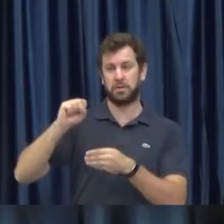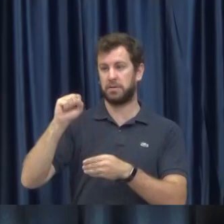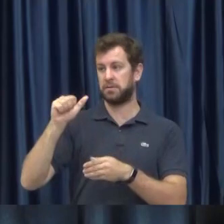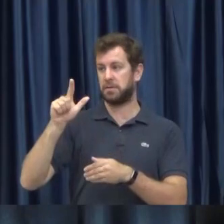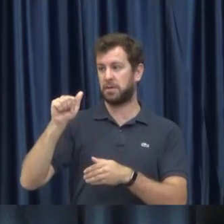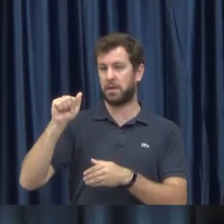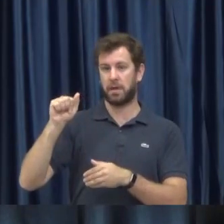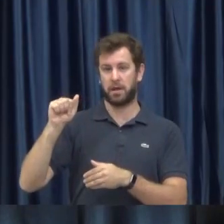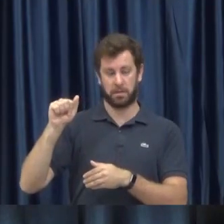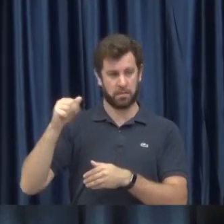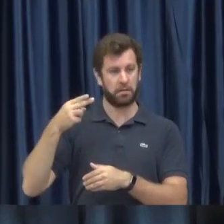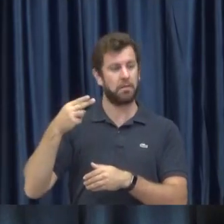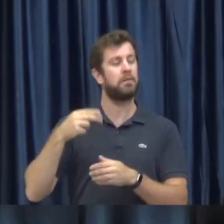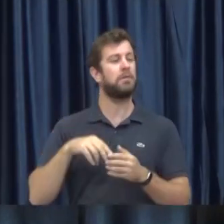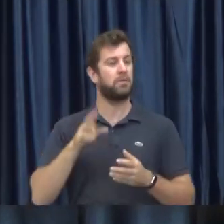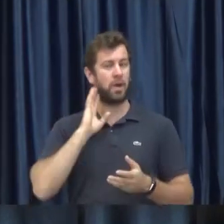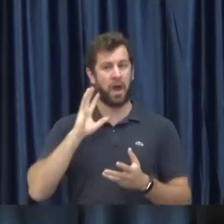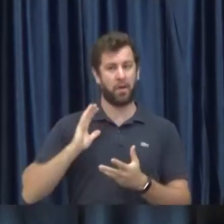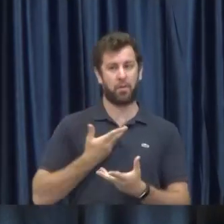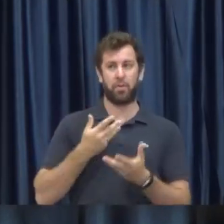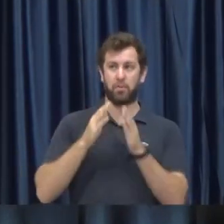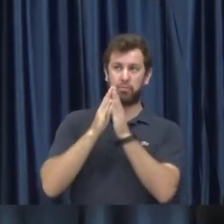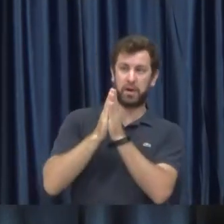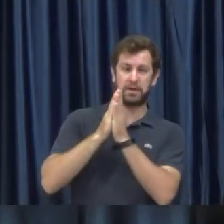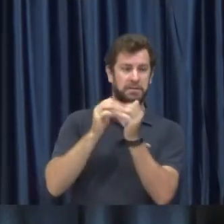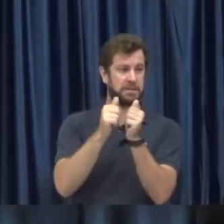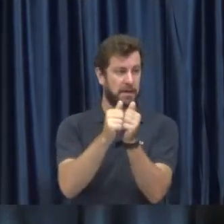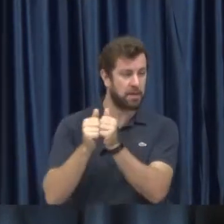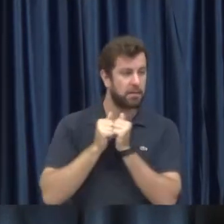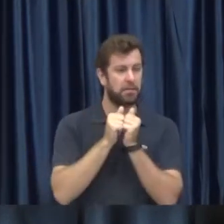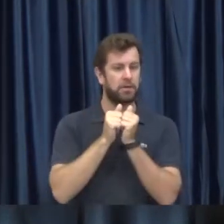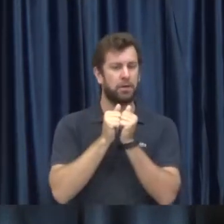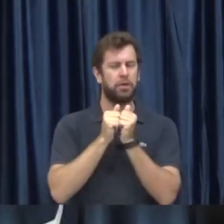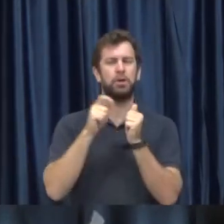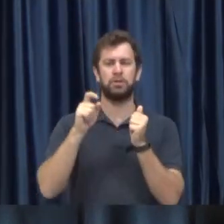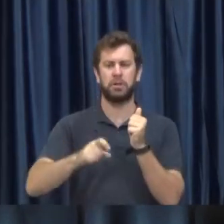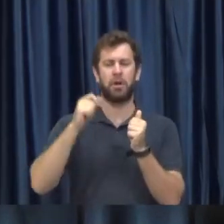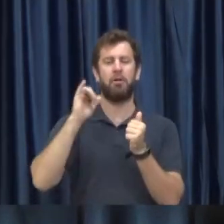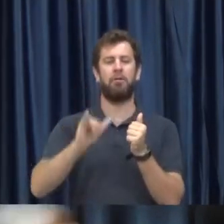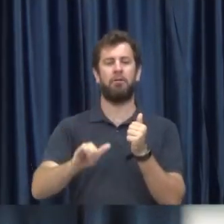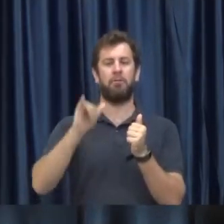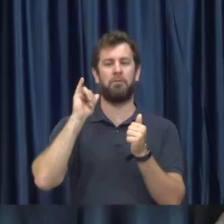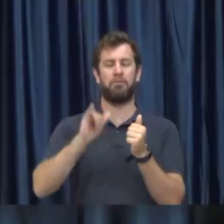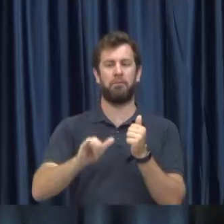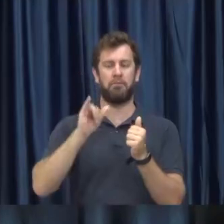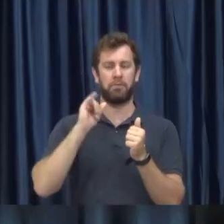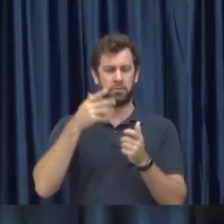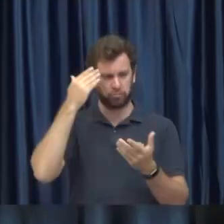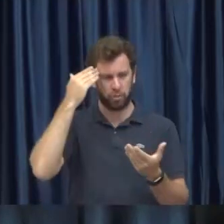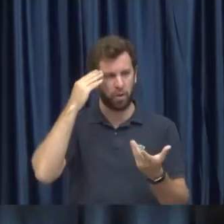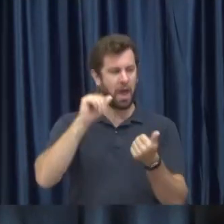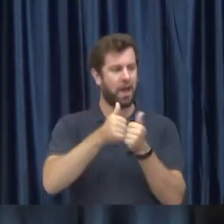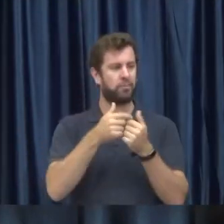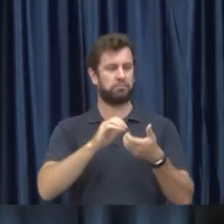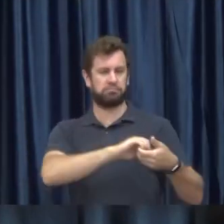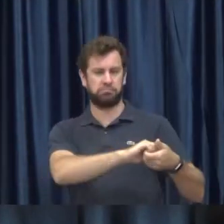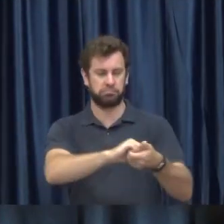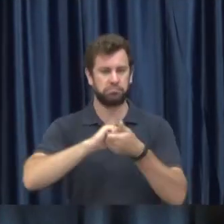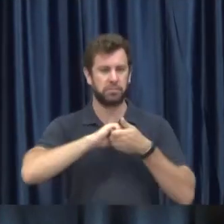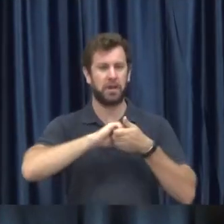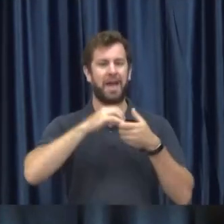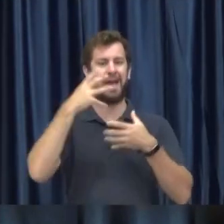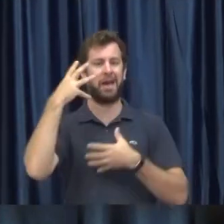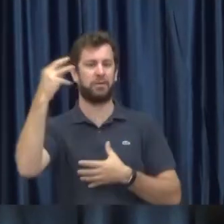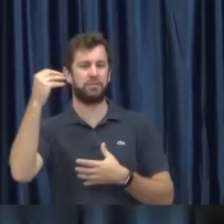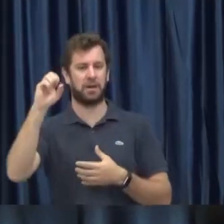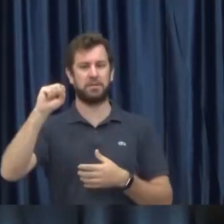together, should inform us how to be united outside of Salat.